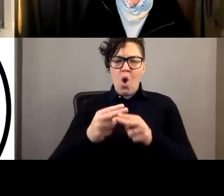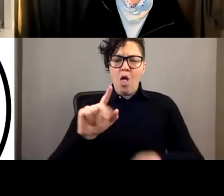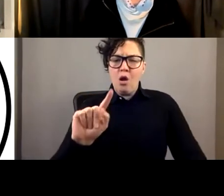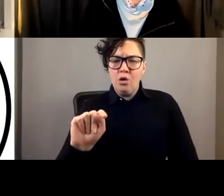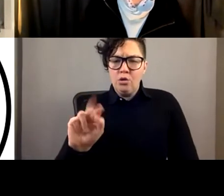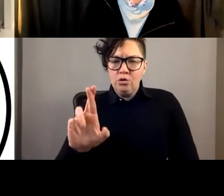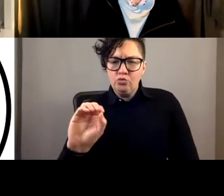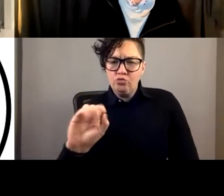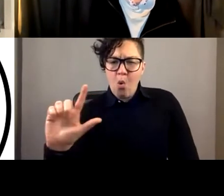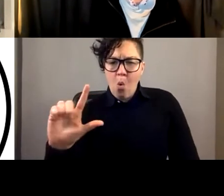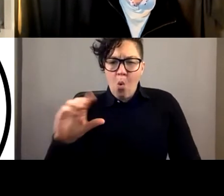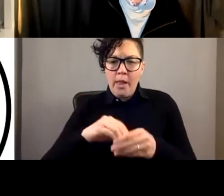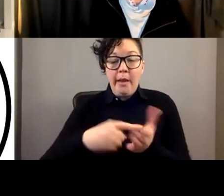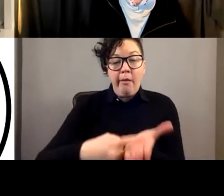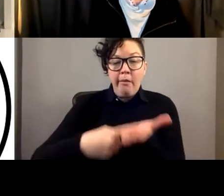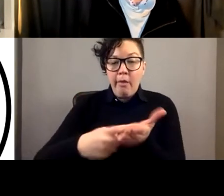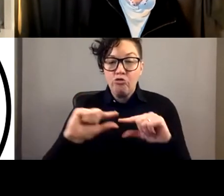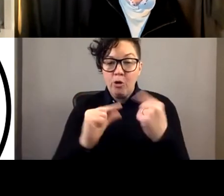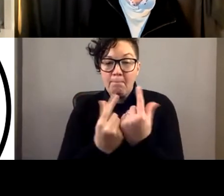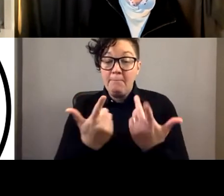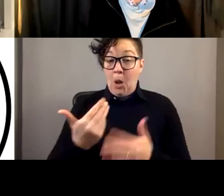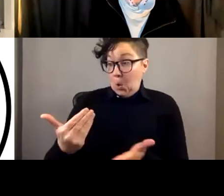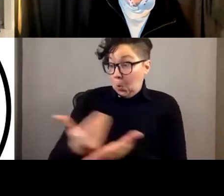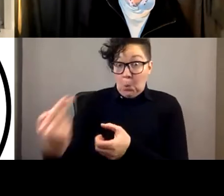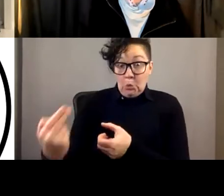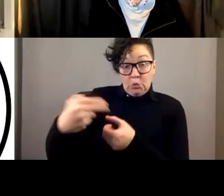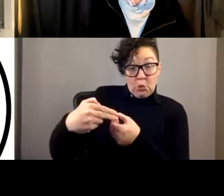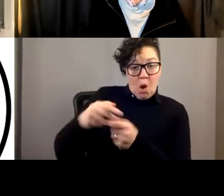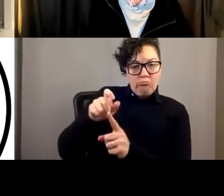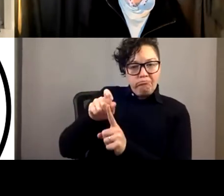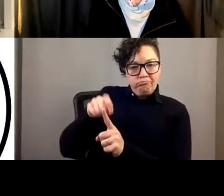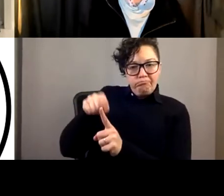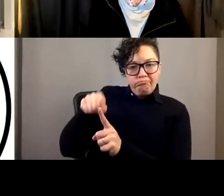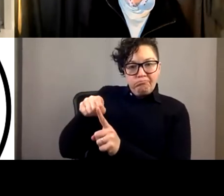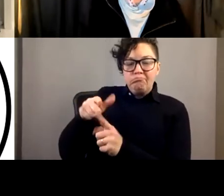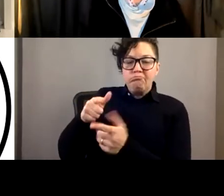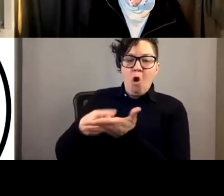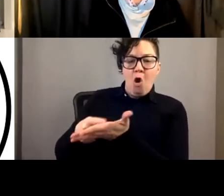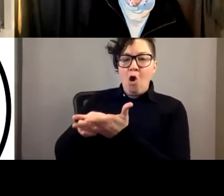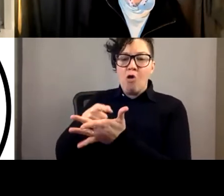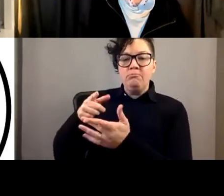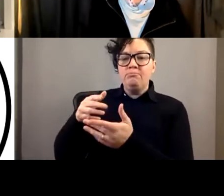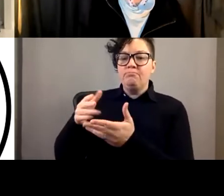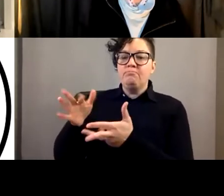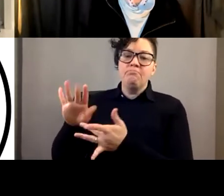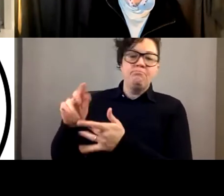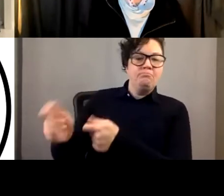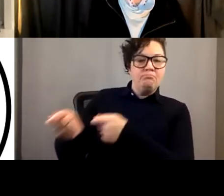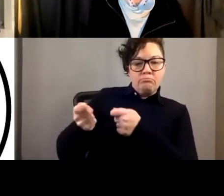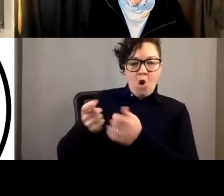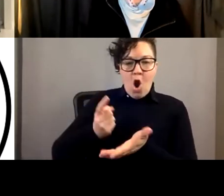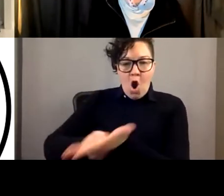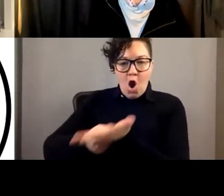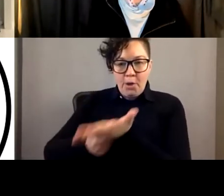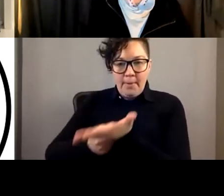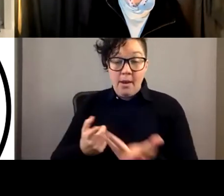deliberately harass newcomers in hopes of baiting them into well-worn arguments with established users. This was both a form of